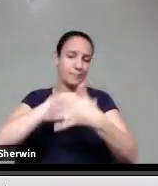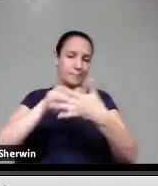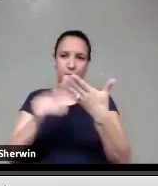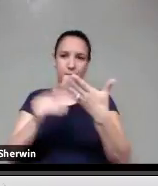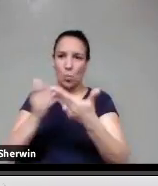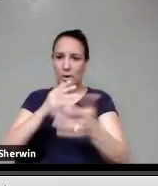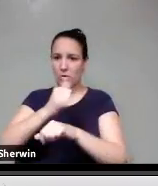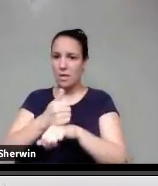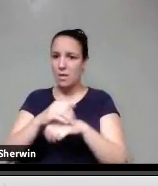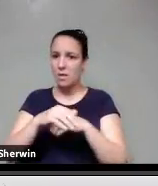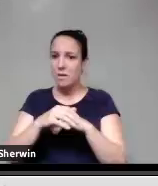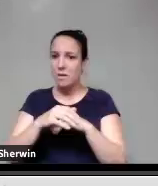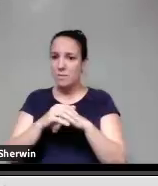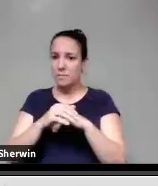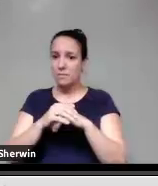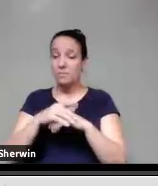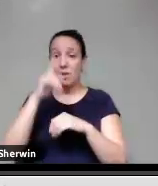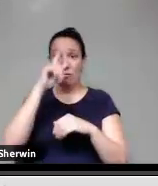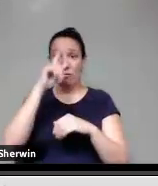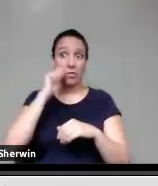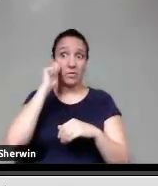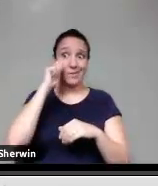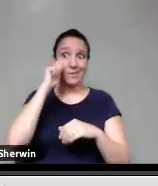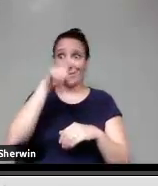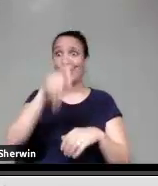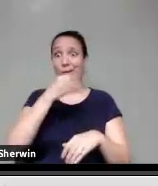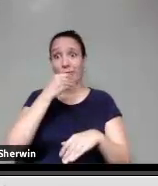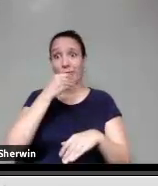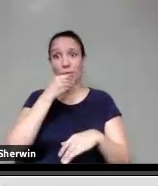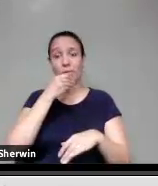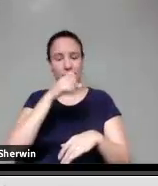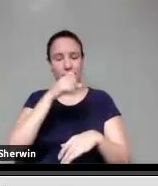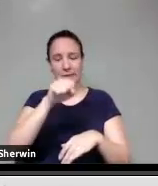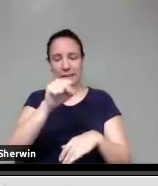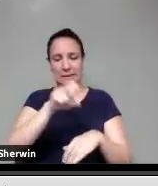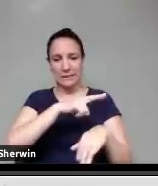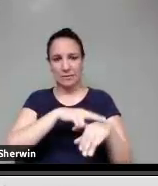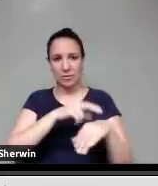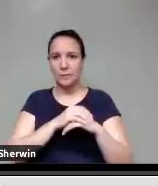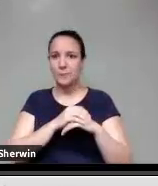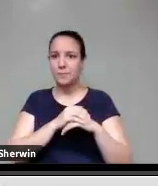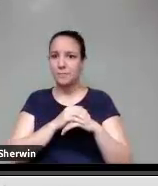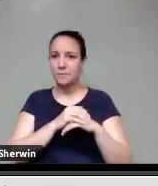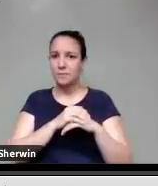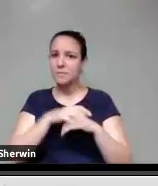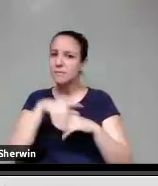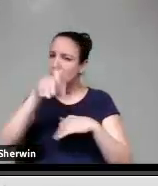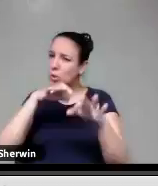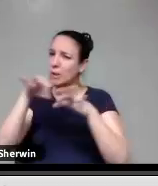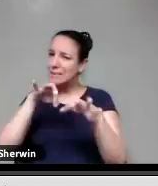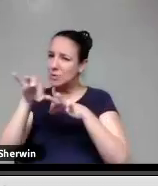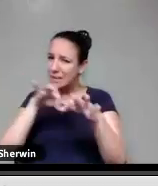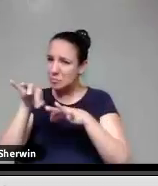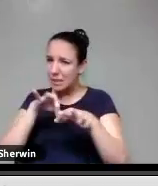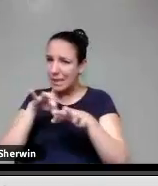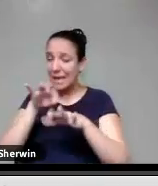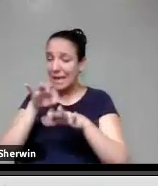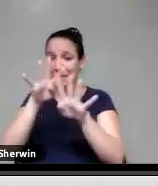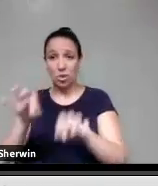Yes, you do have to have food for teams, Jamie. I agree. Danielle says surveys and explaining the survey face-to-face works